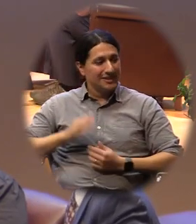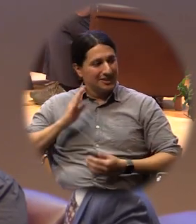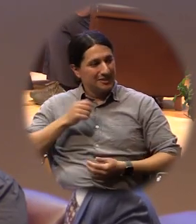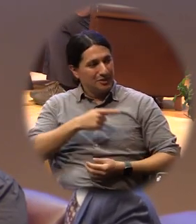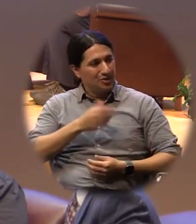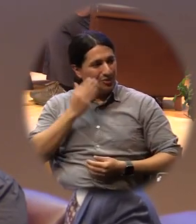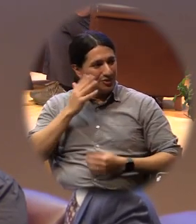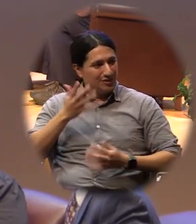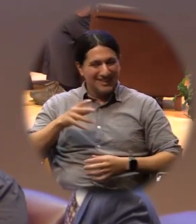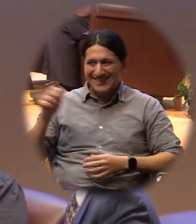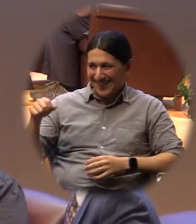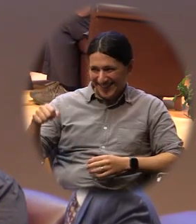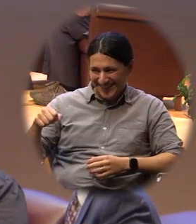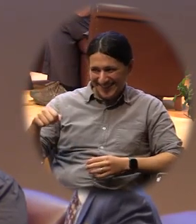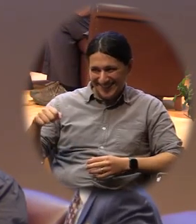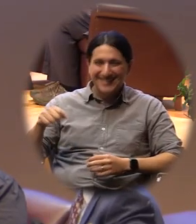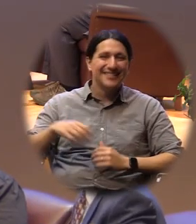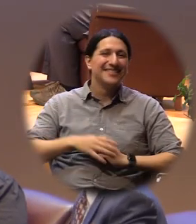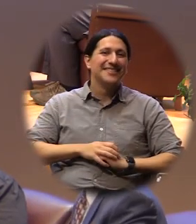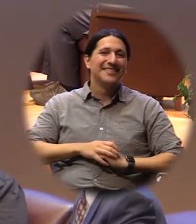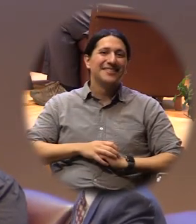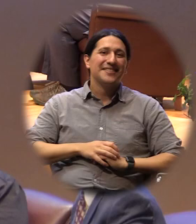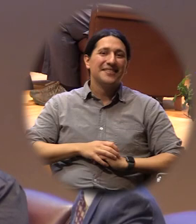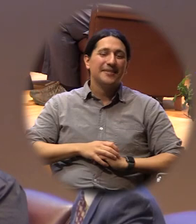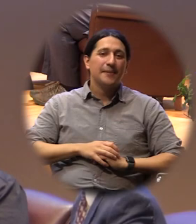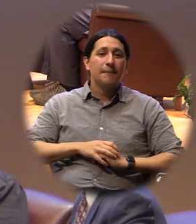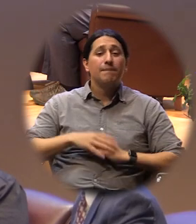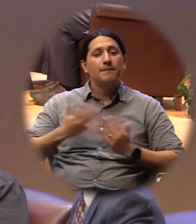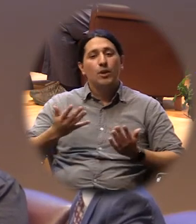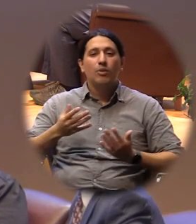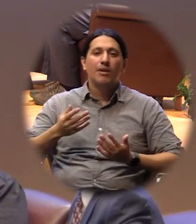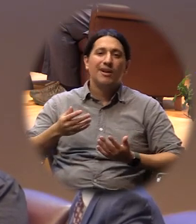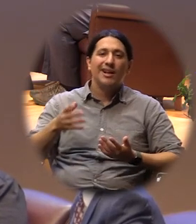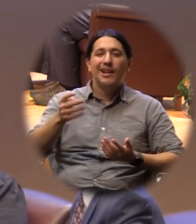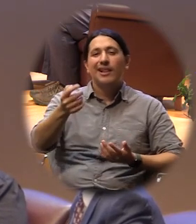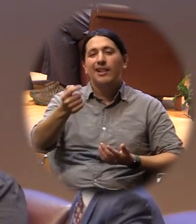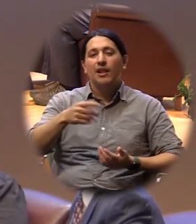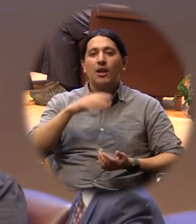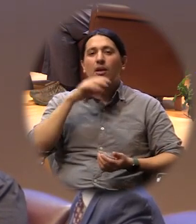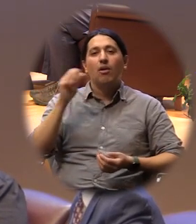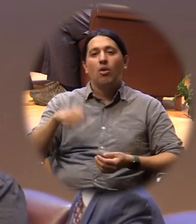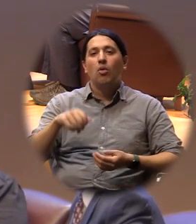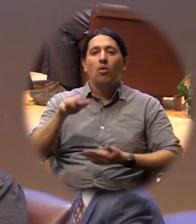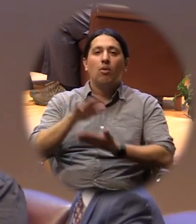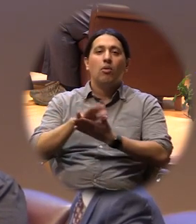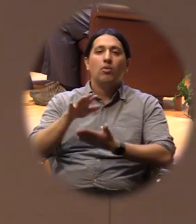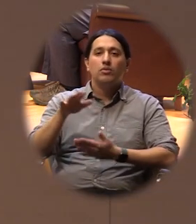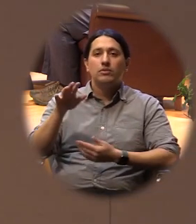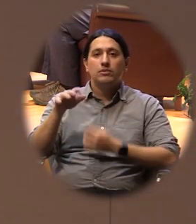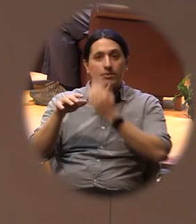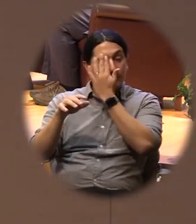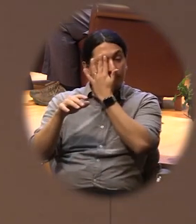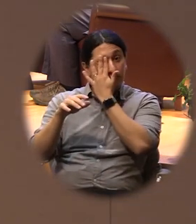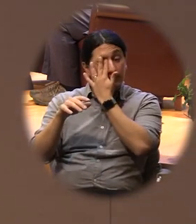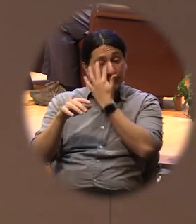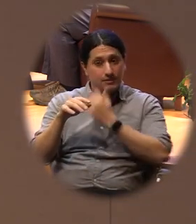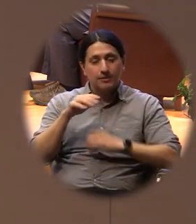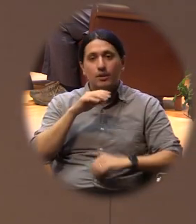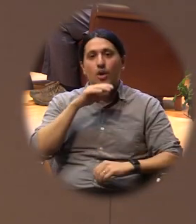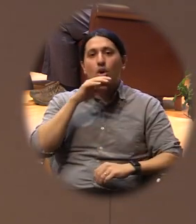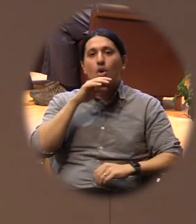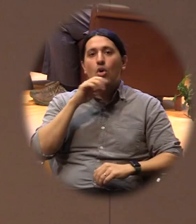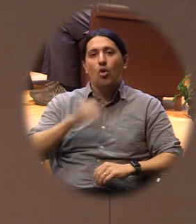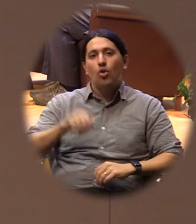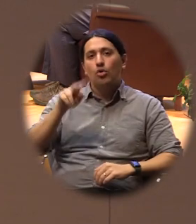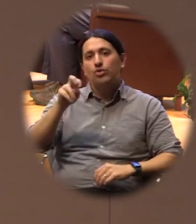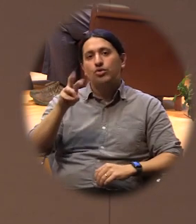I have a twinkle, yes. So this is slightly old news, but a thing that has me excited is coming out of Canada, which has a really,